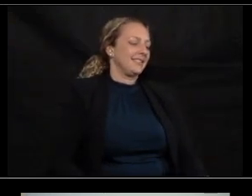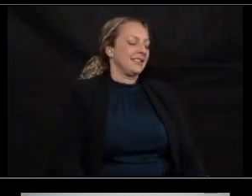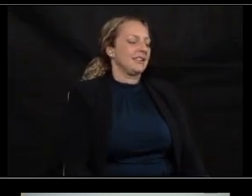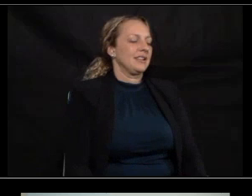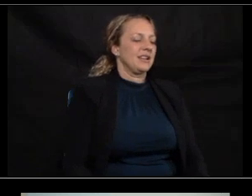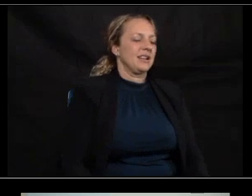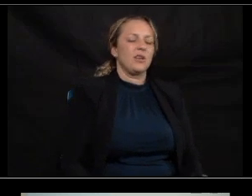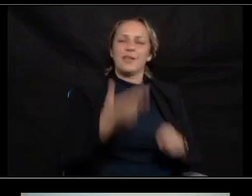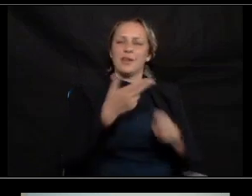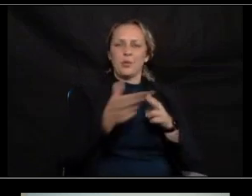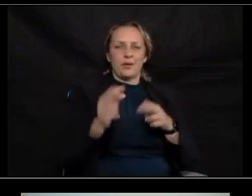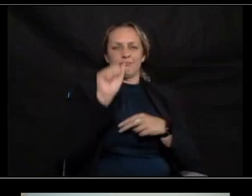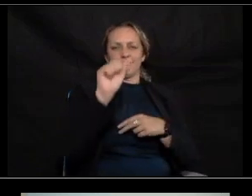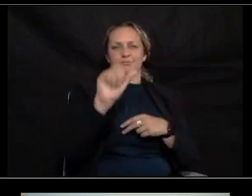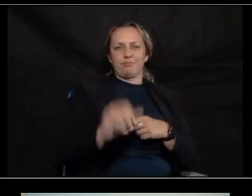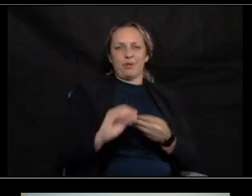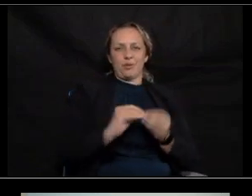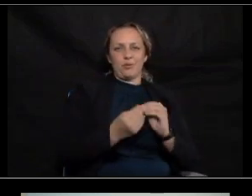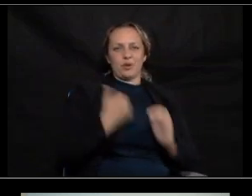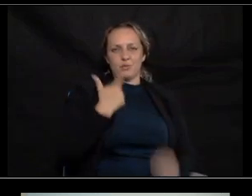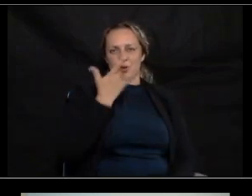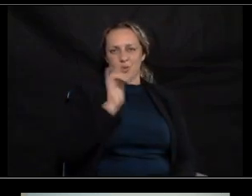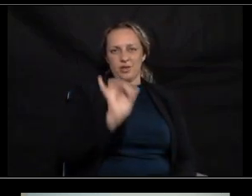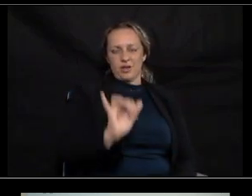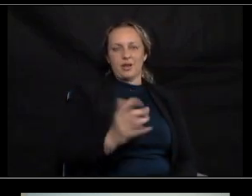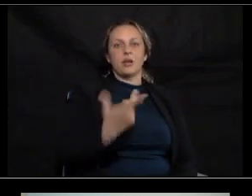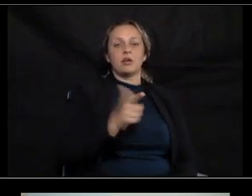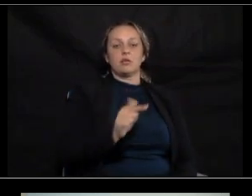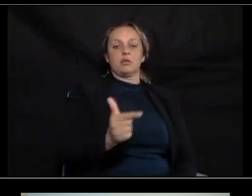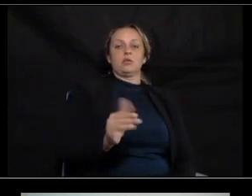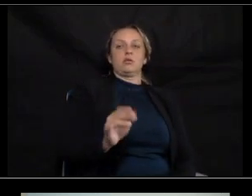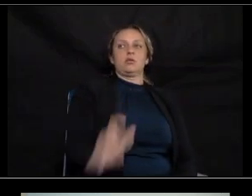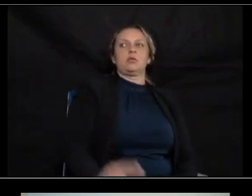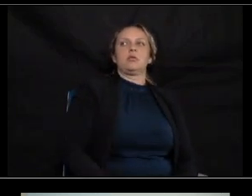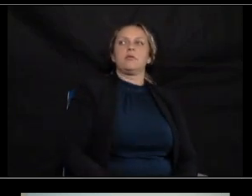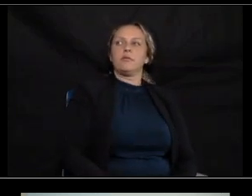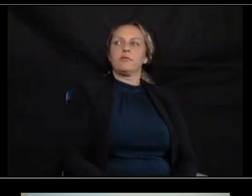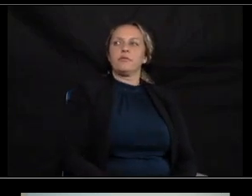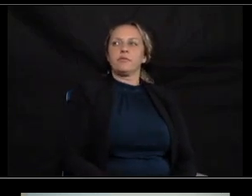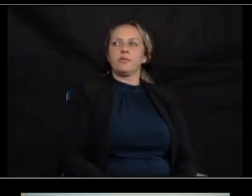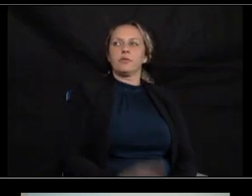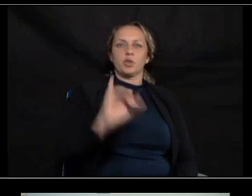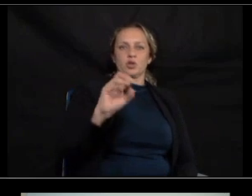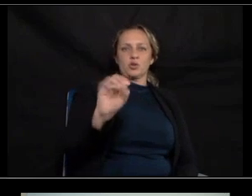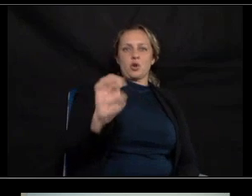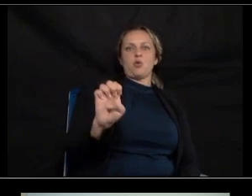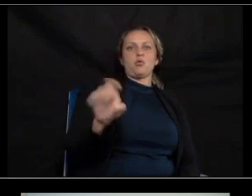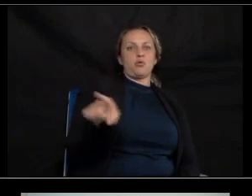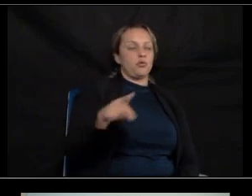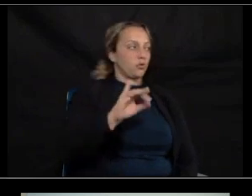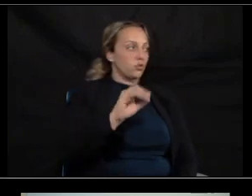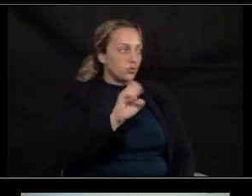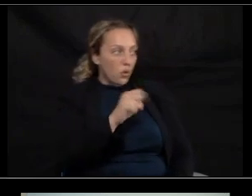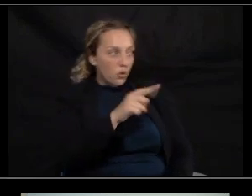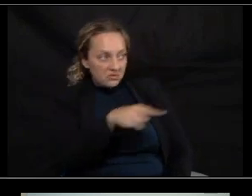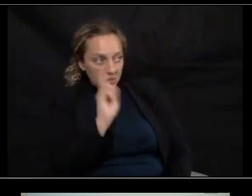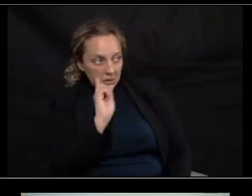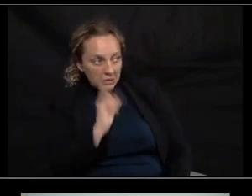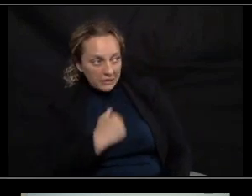that we're looking at. I'm going to turn it over to Joe. Yeah, I'm here. Can you hear me, commissioners?